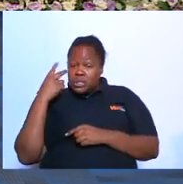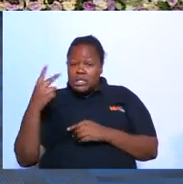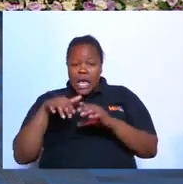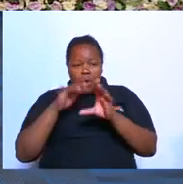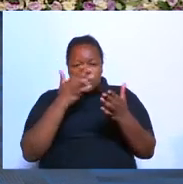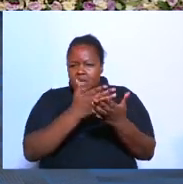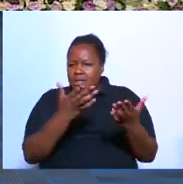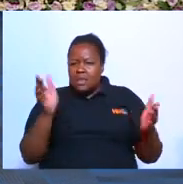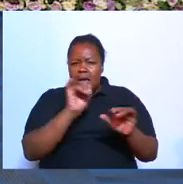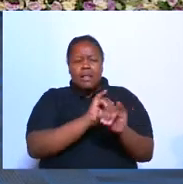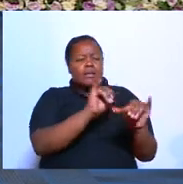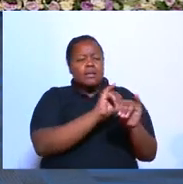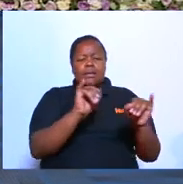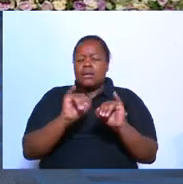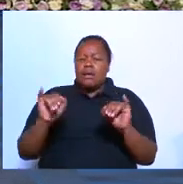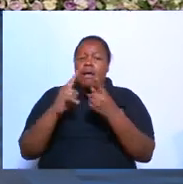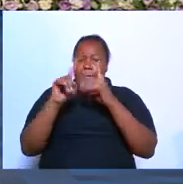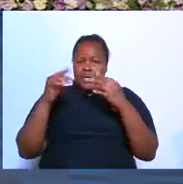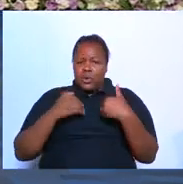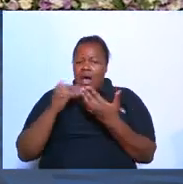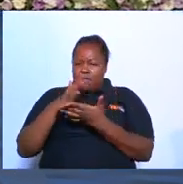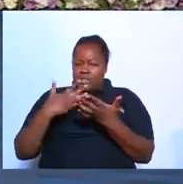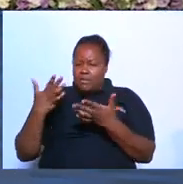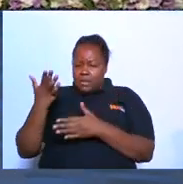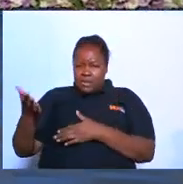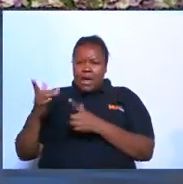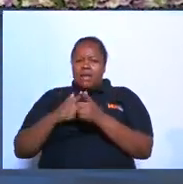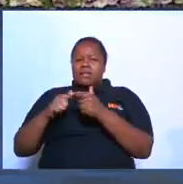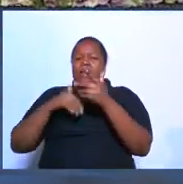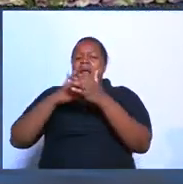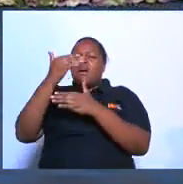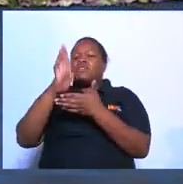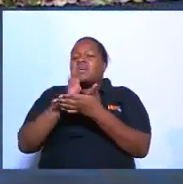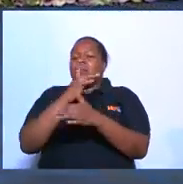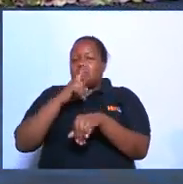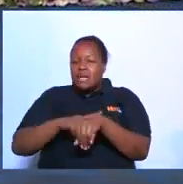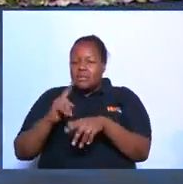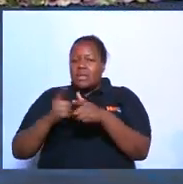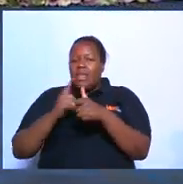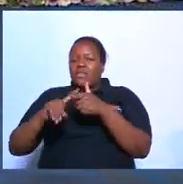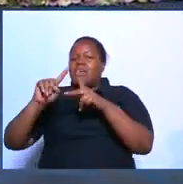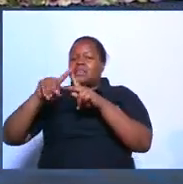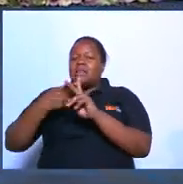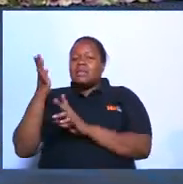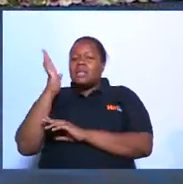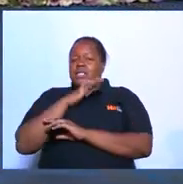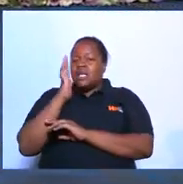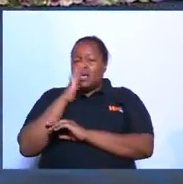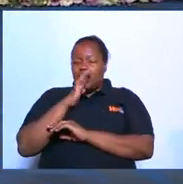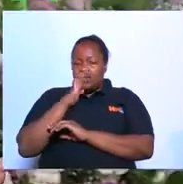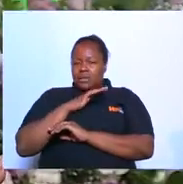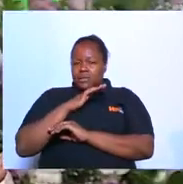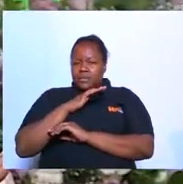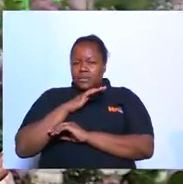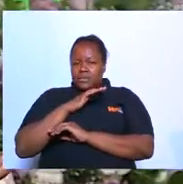it's clean but there is something there and after sometimes it will begin his thinking